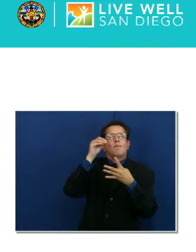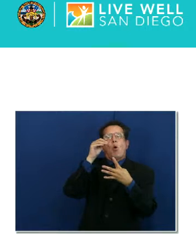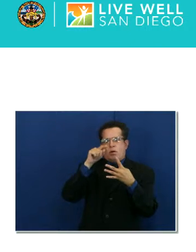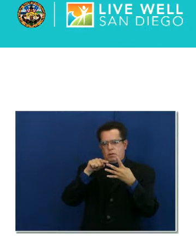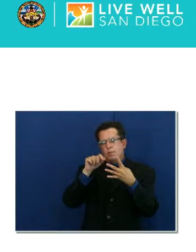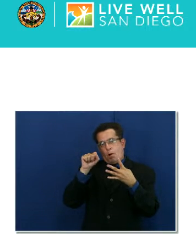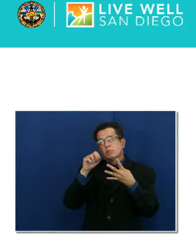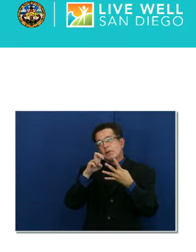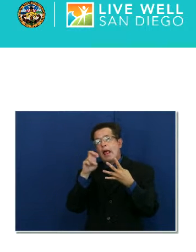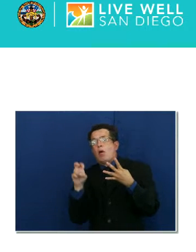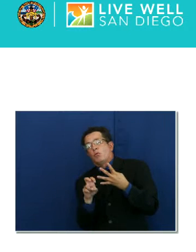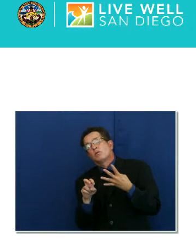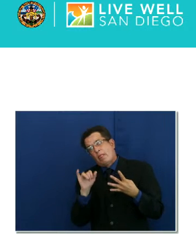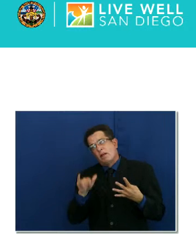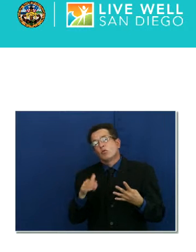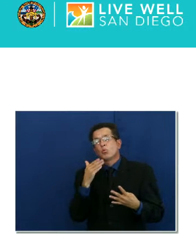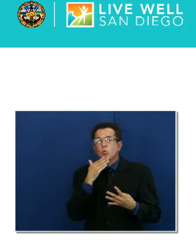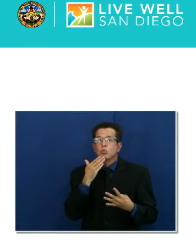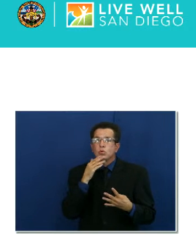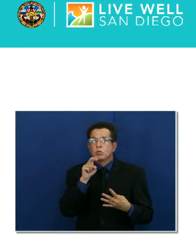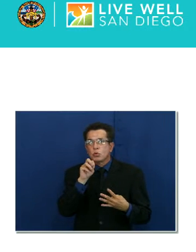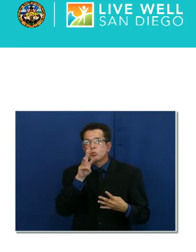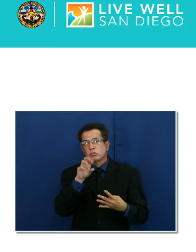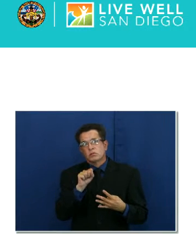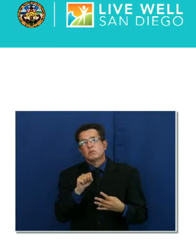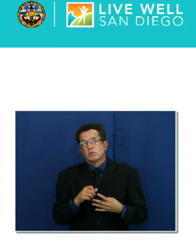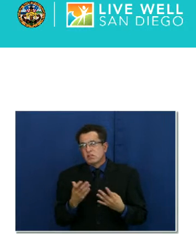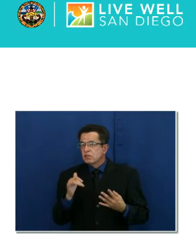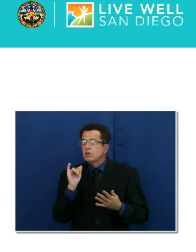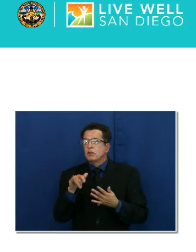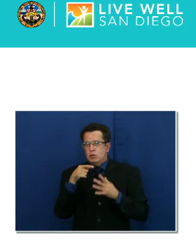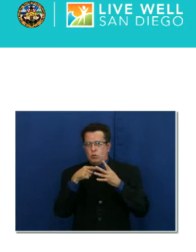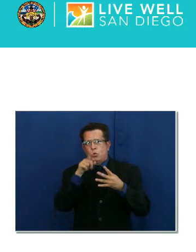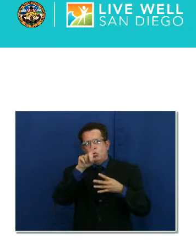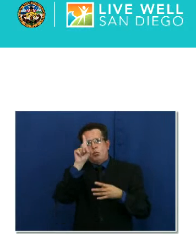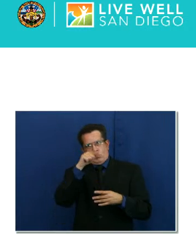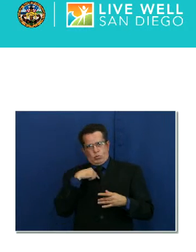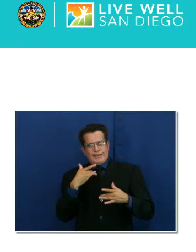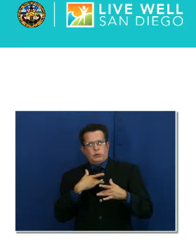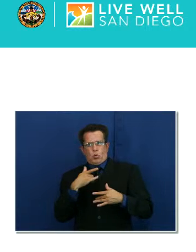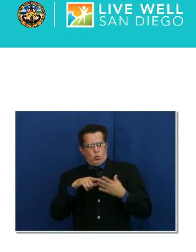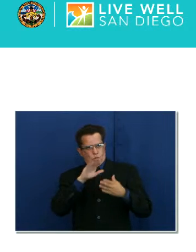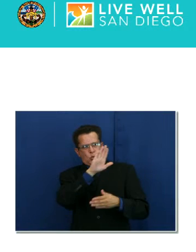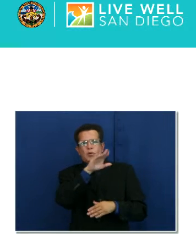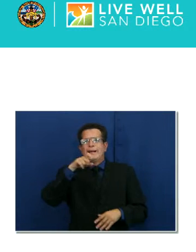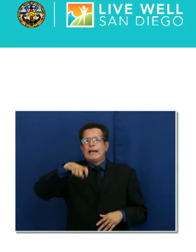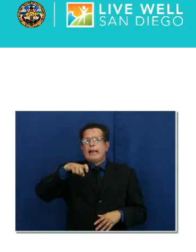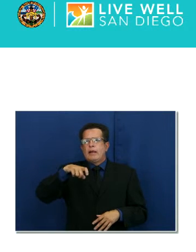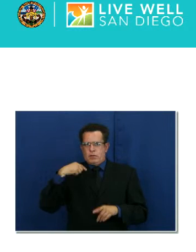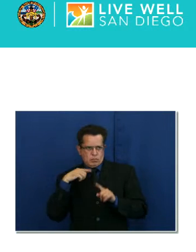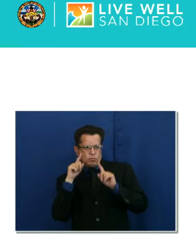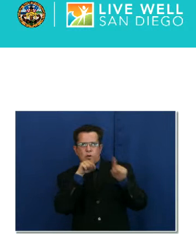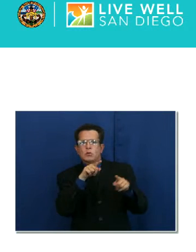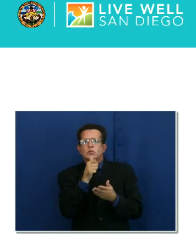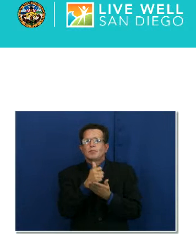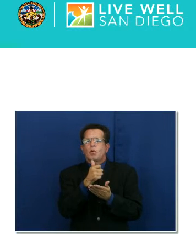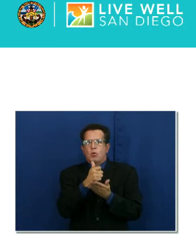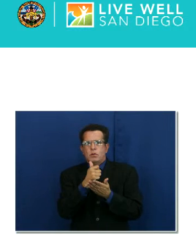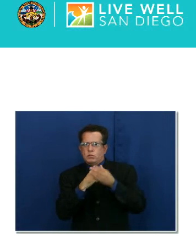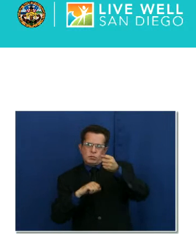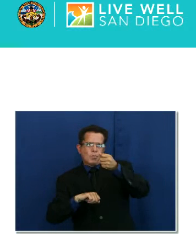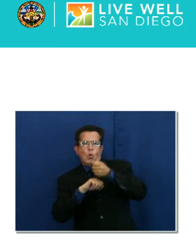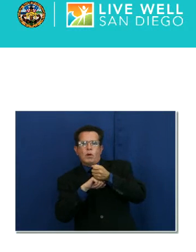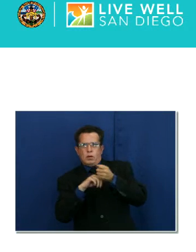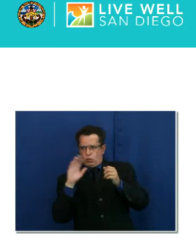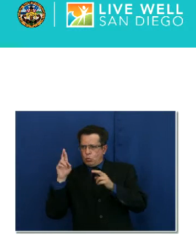there. The health equity metric highlights areas of concern in communities that require additional support and resources